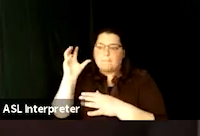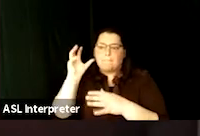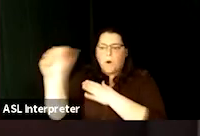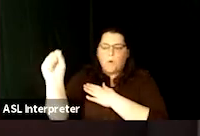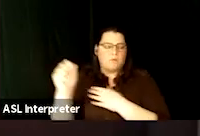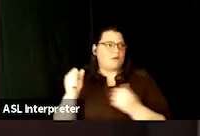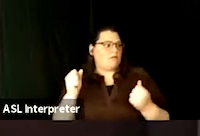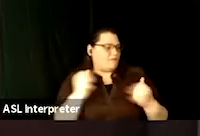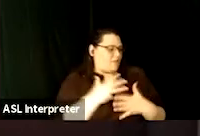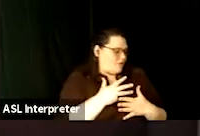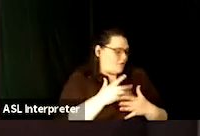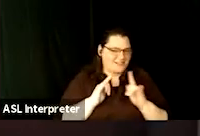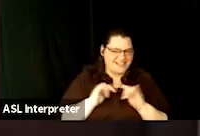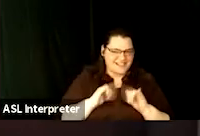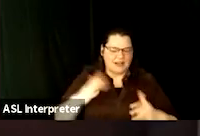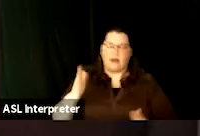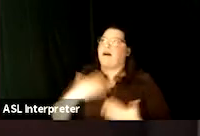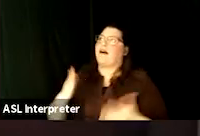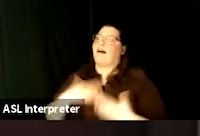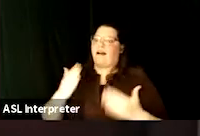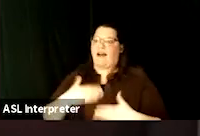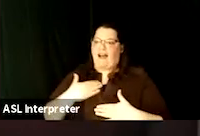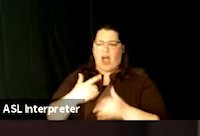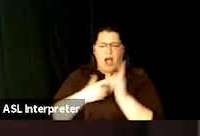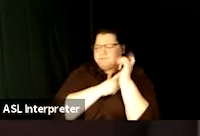joy and ran to tell his disciples.